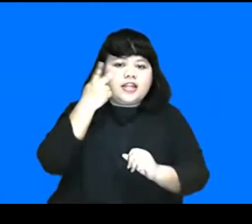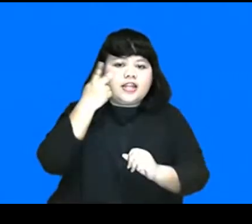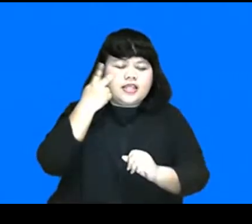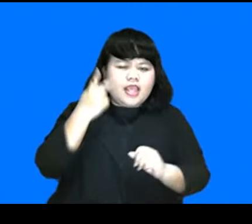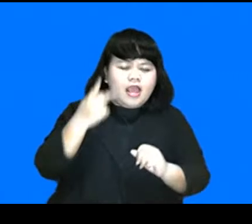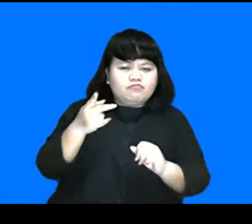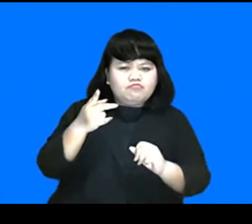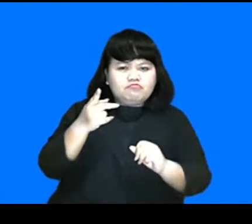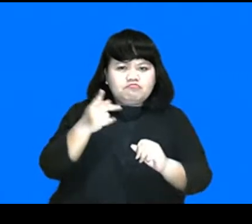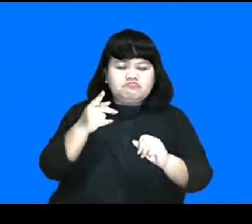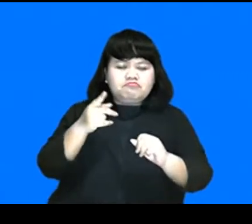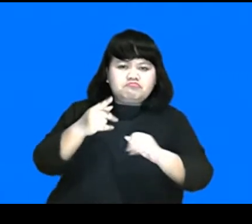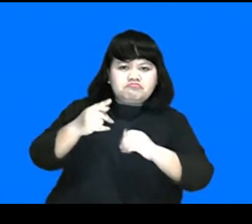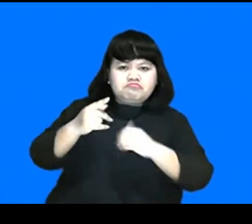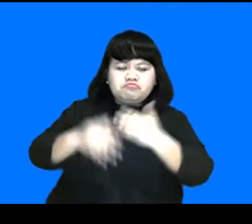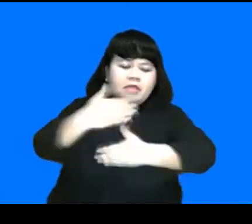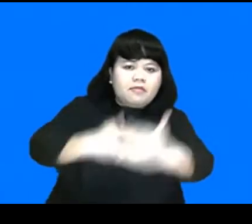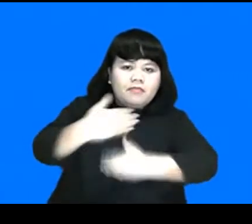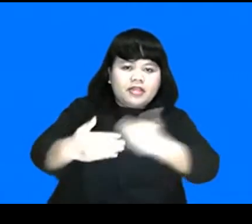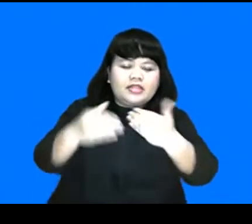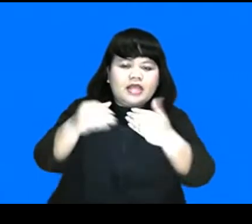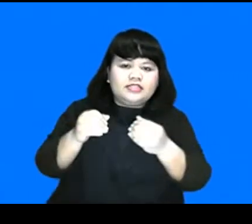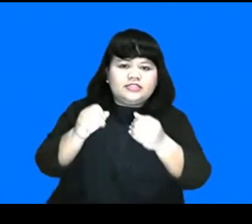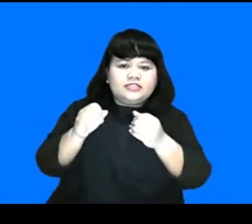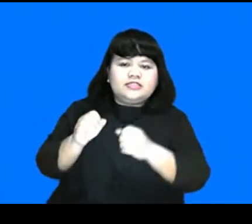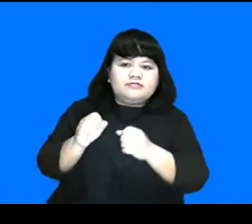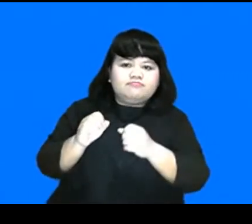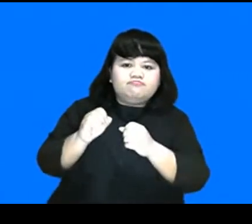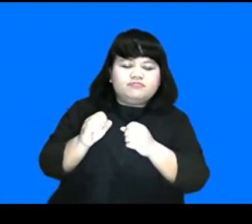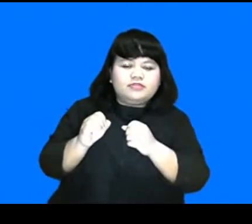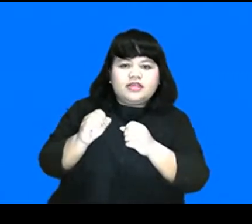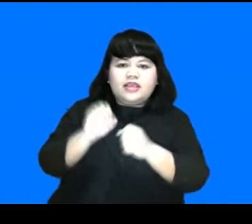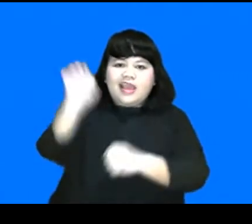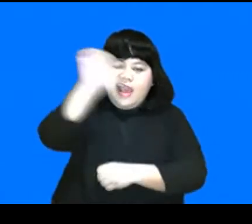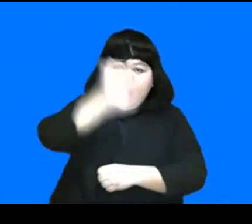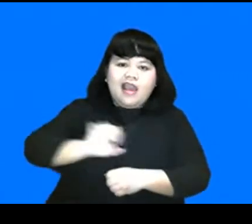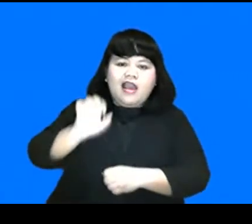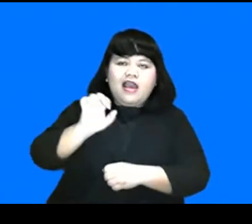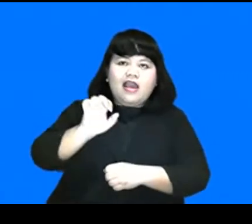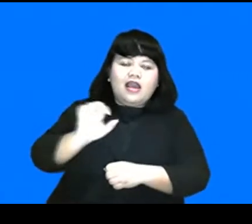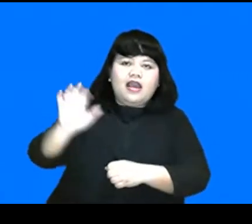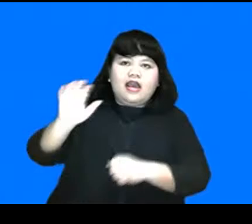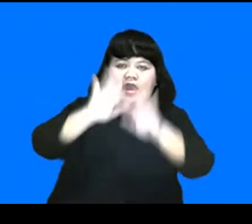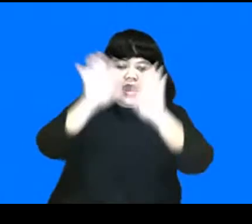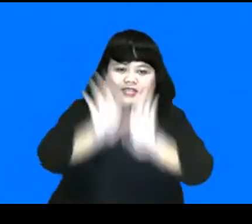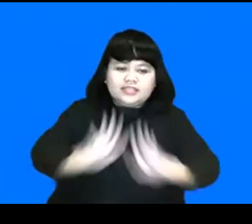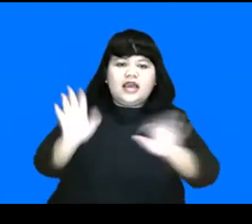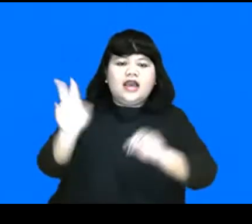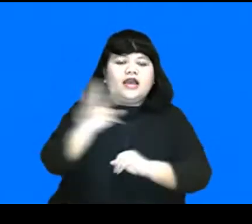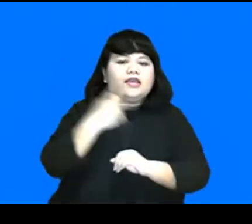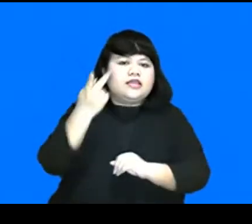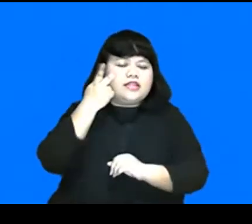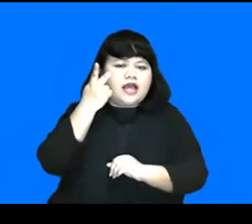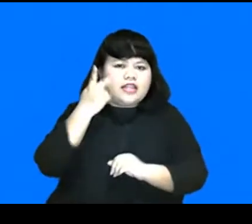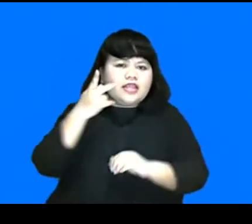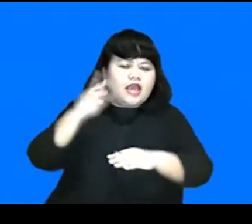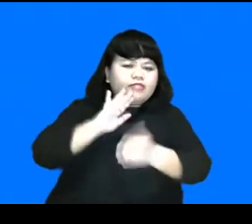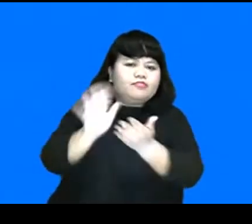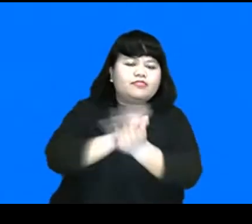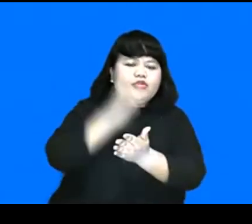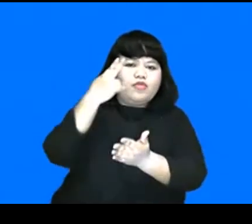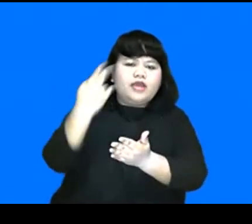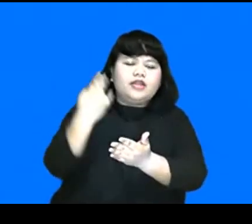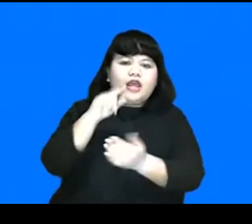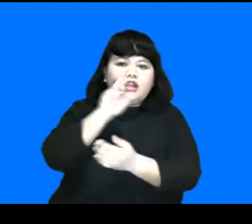Asia. And we are going to have a panel discussion. And we will use this opportunity to launch two reports that are going to be focusing on